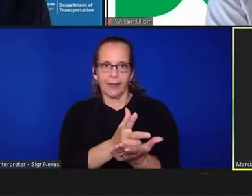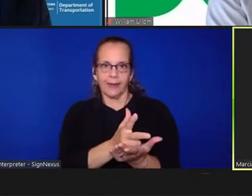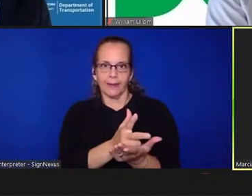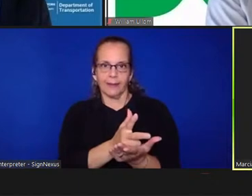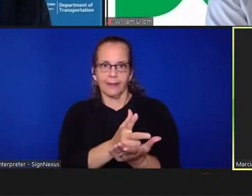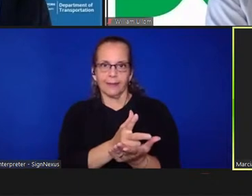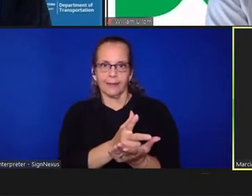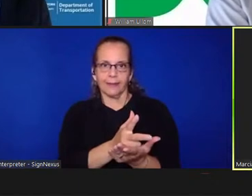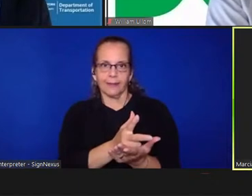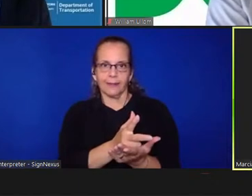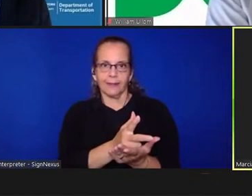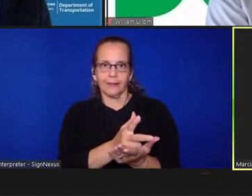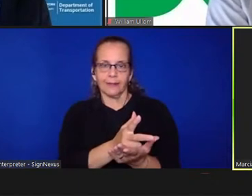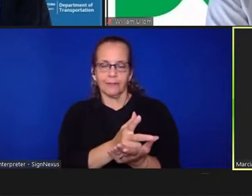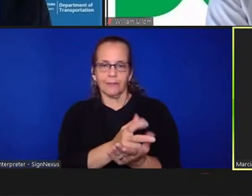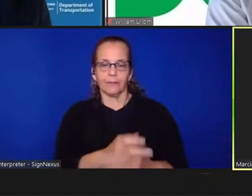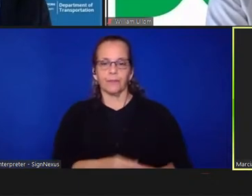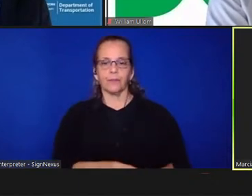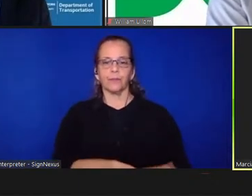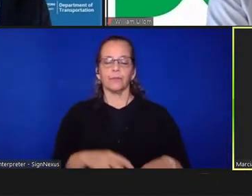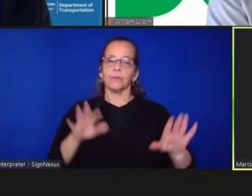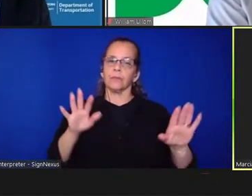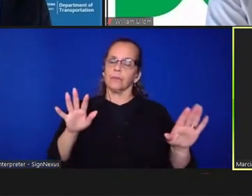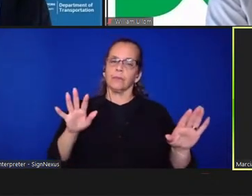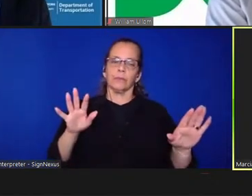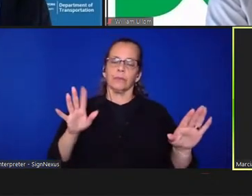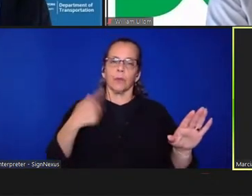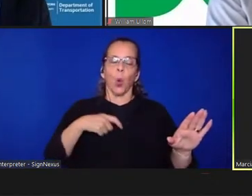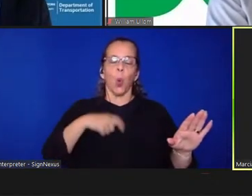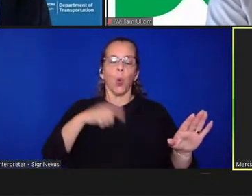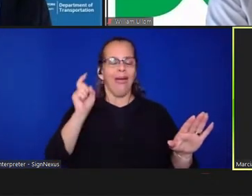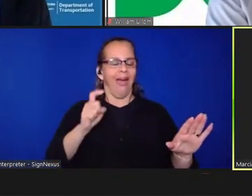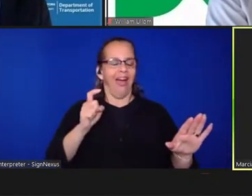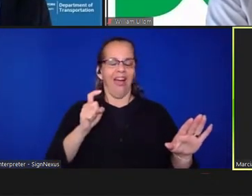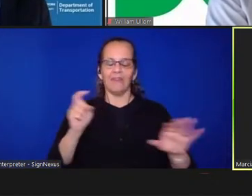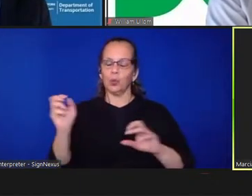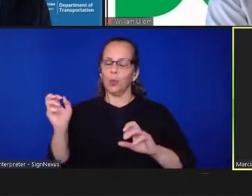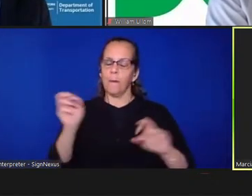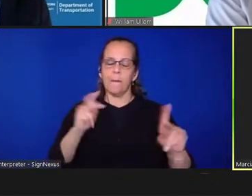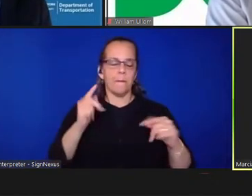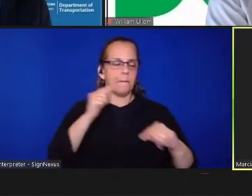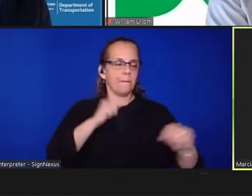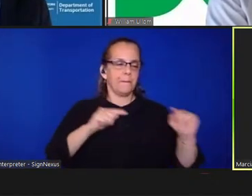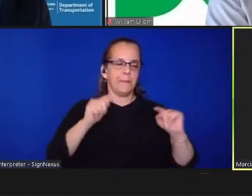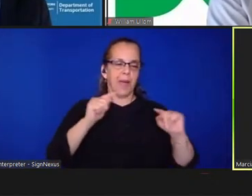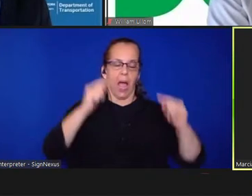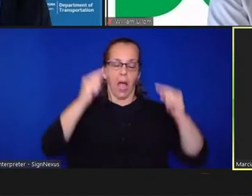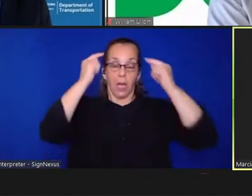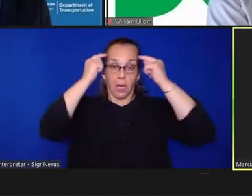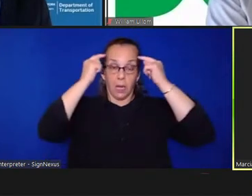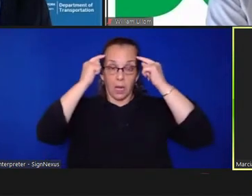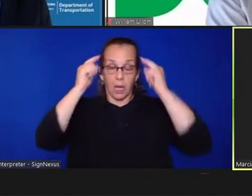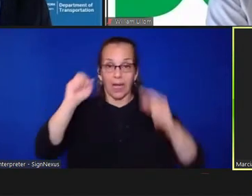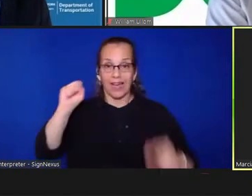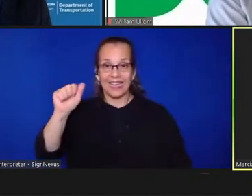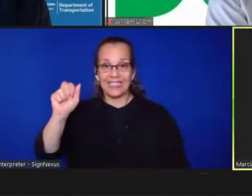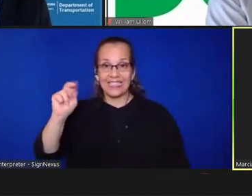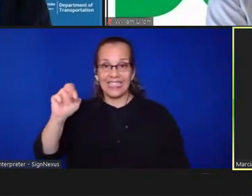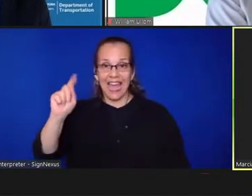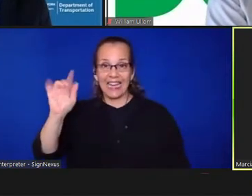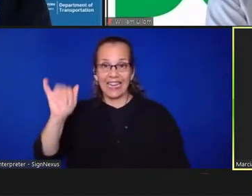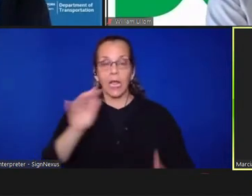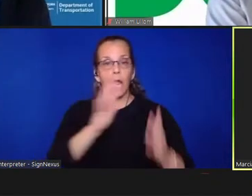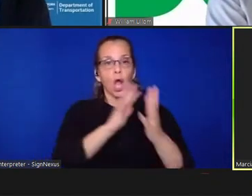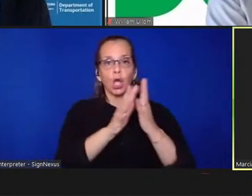so we actually store sanity to our streets and City and congestion pricing is